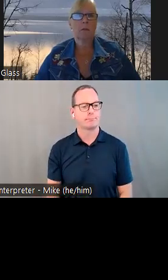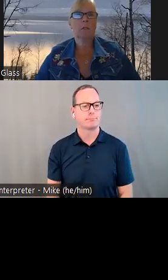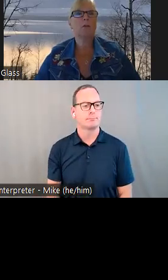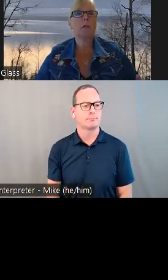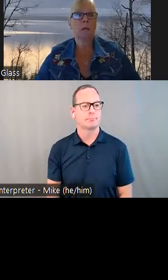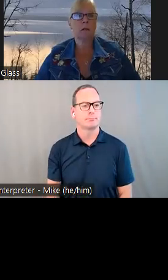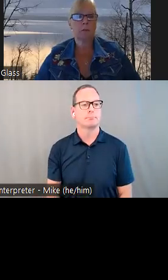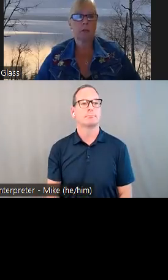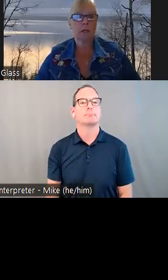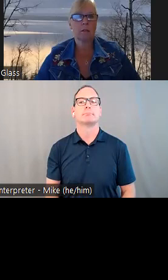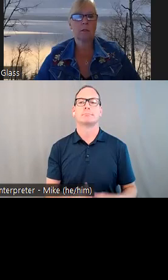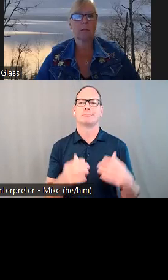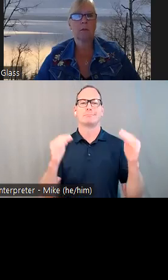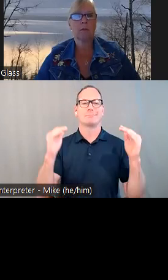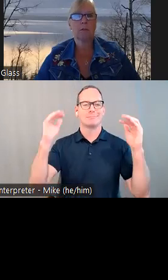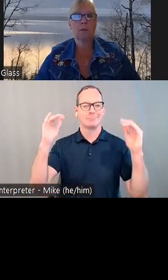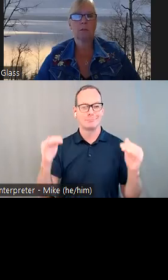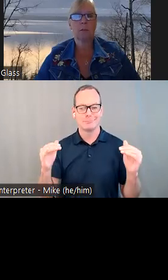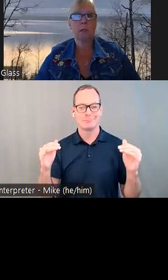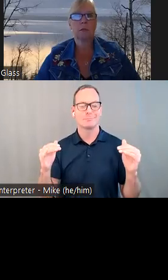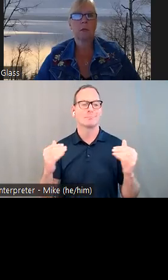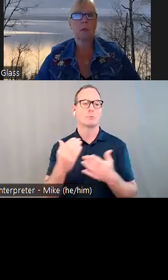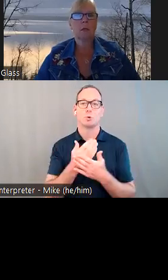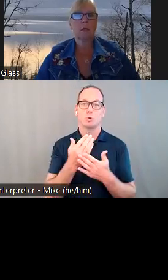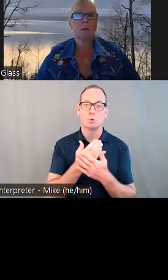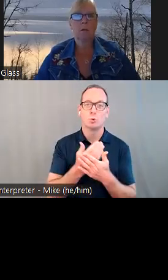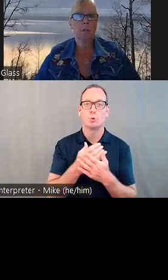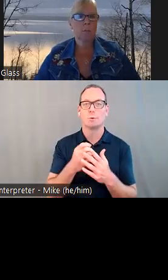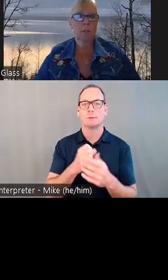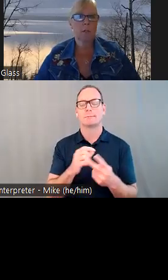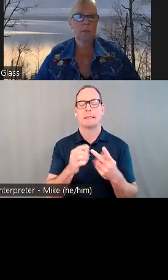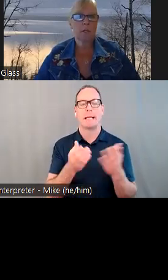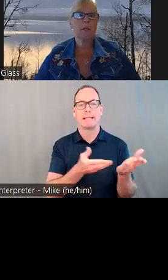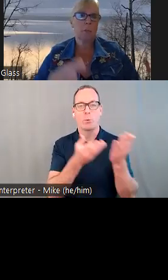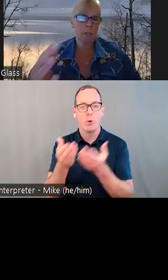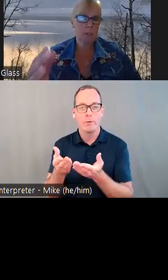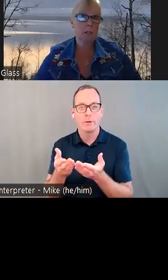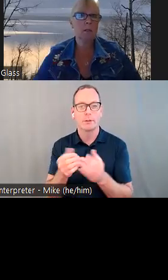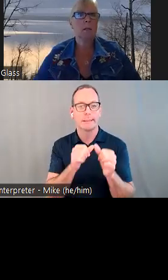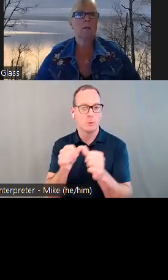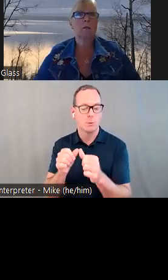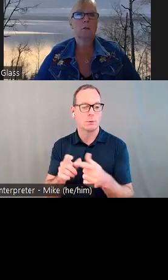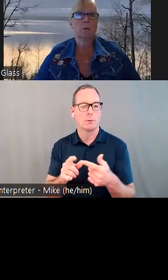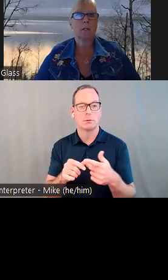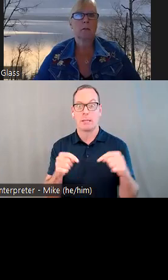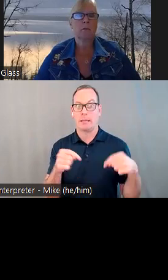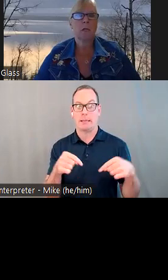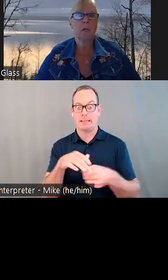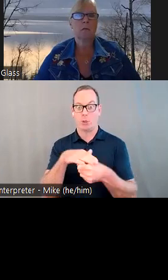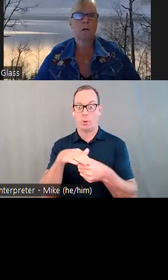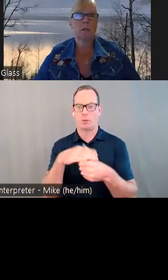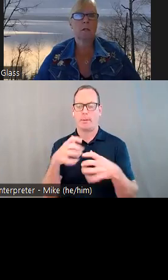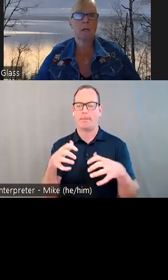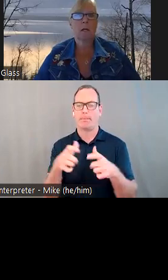of the new and carryover status of your service plans. In this particular site, it's a big site. So as of the